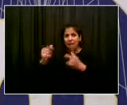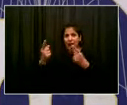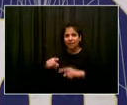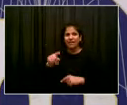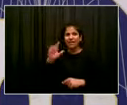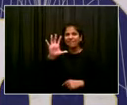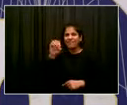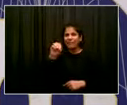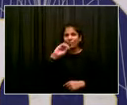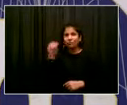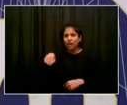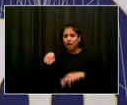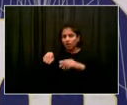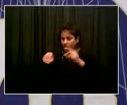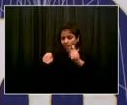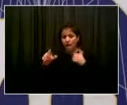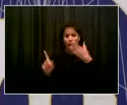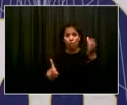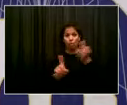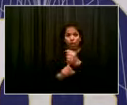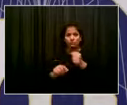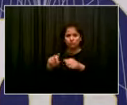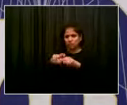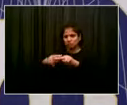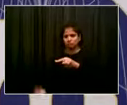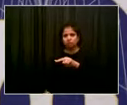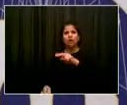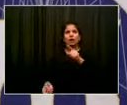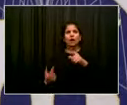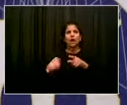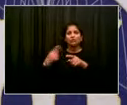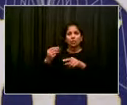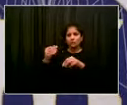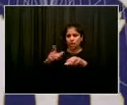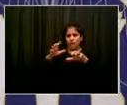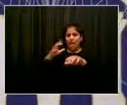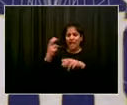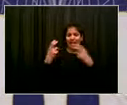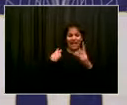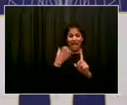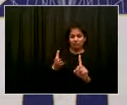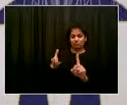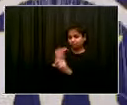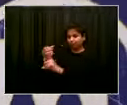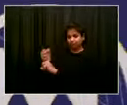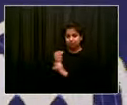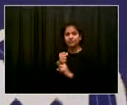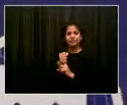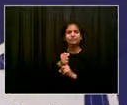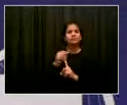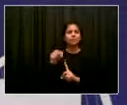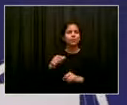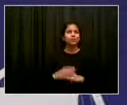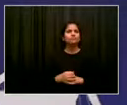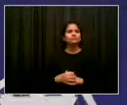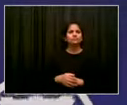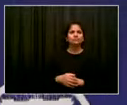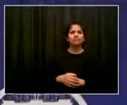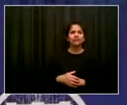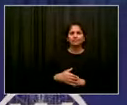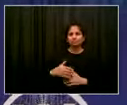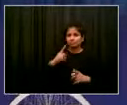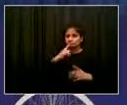Wow. And that's what we're seeing throughout the city with our takedowns. That's amazing. Chief, I commend you. I commend all the men and women under your command.